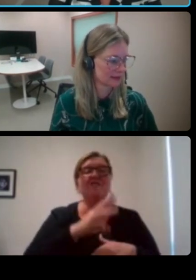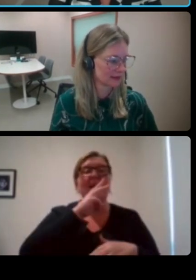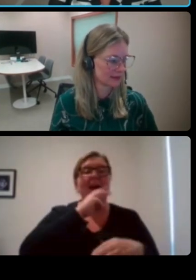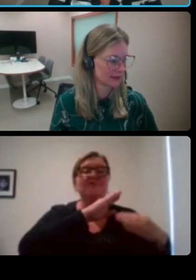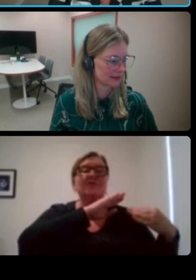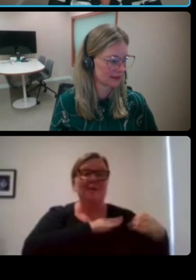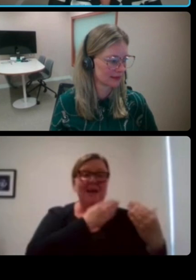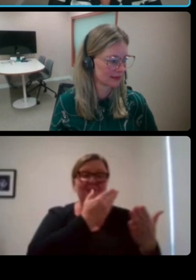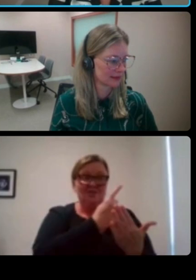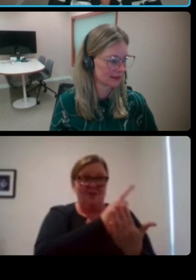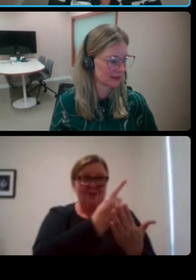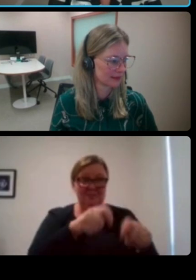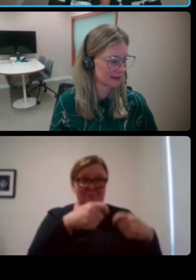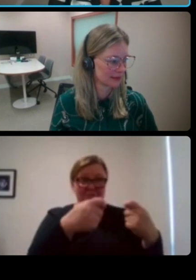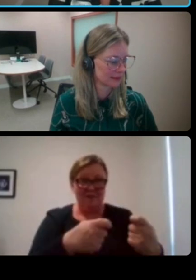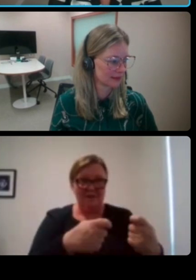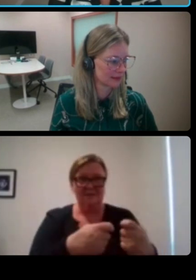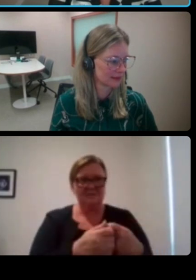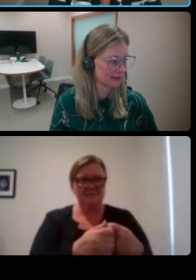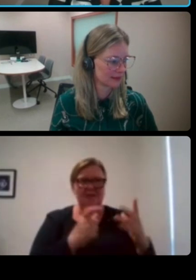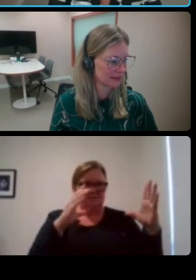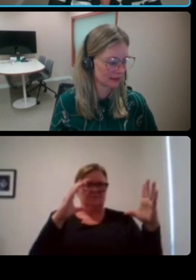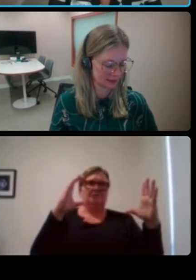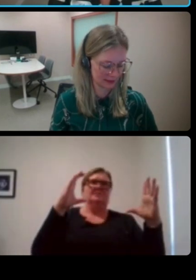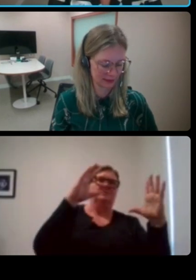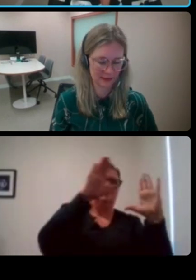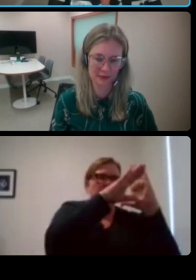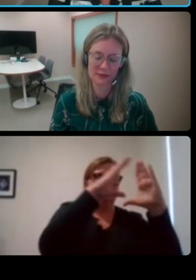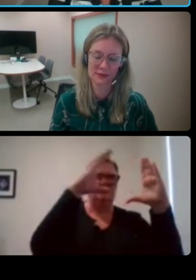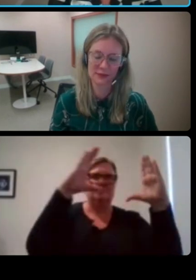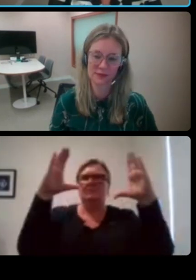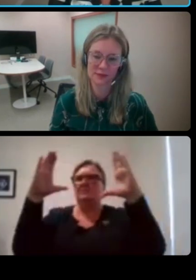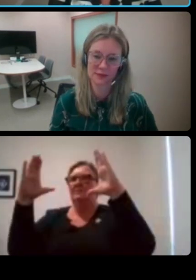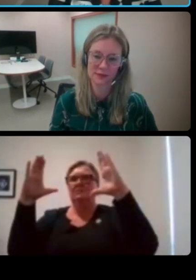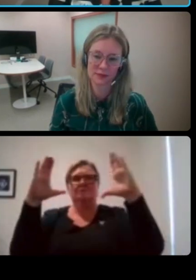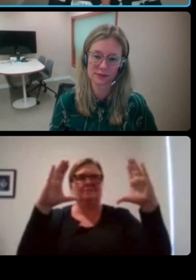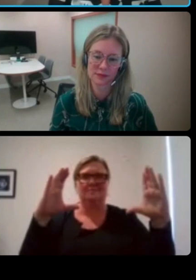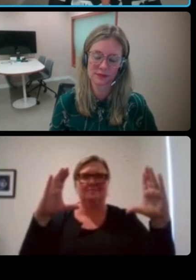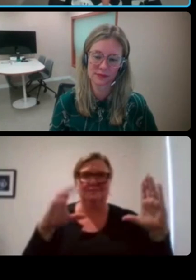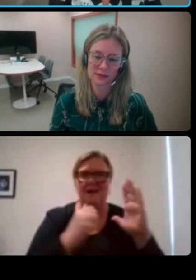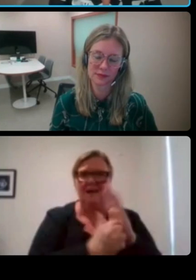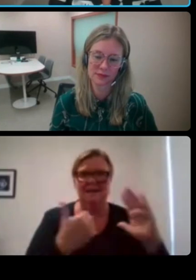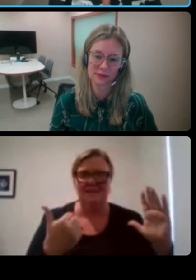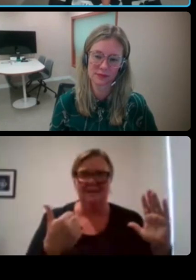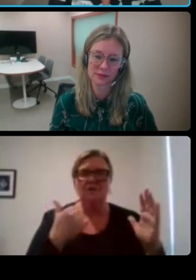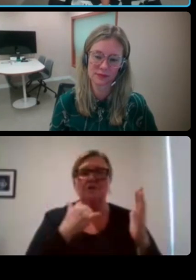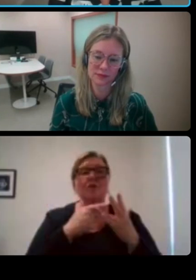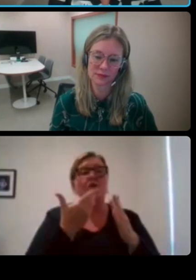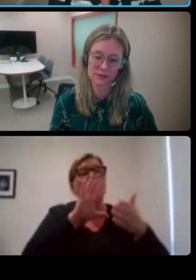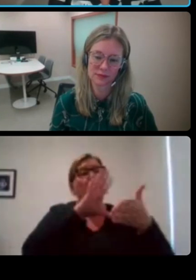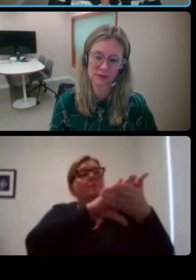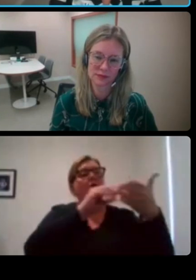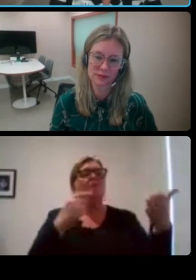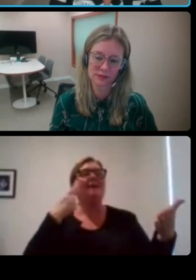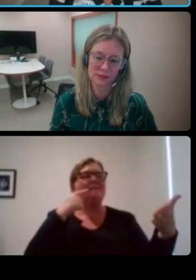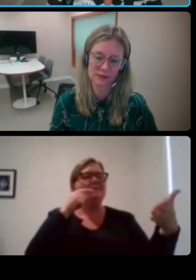on the sector, which are hard to navigate and understand. And so I can assure you that the new model will be easier